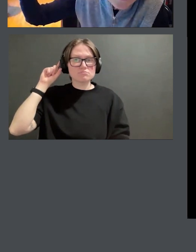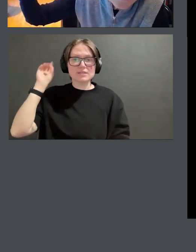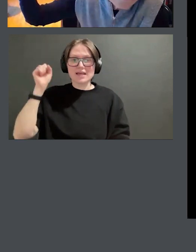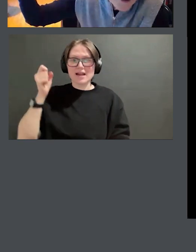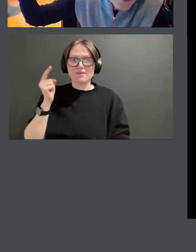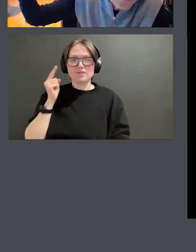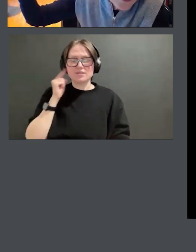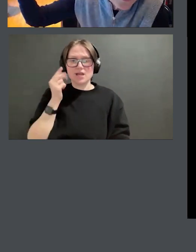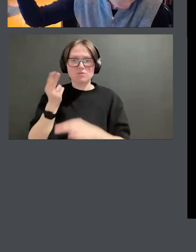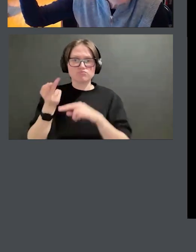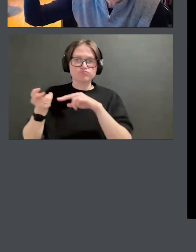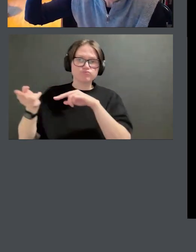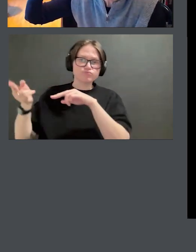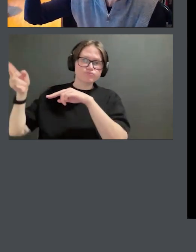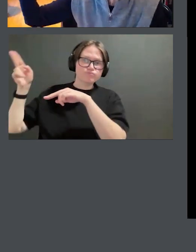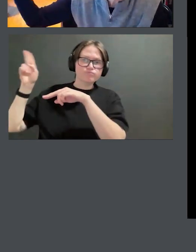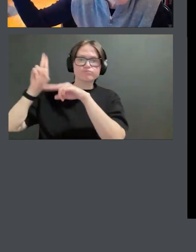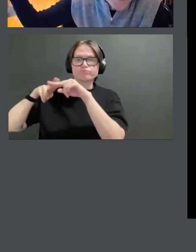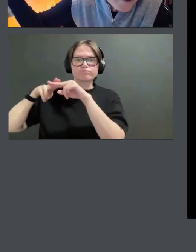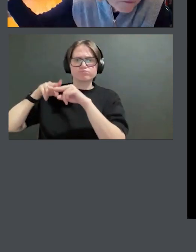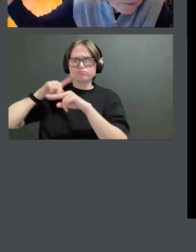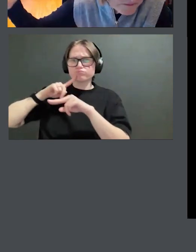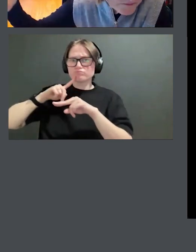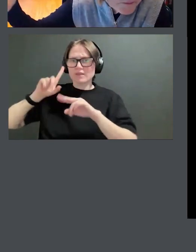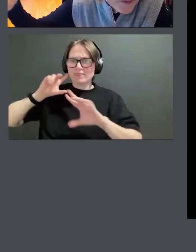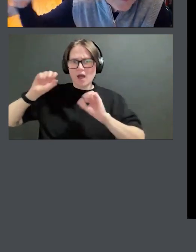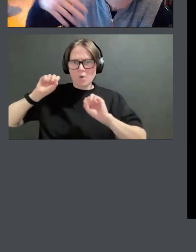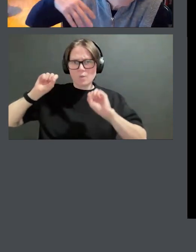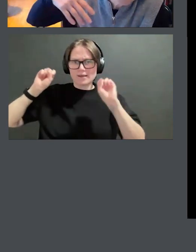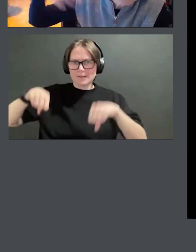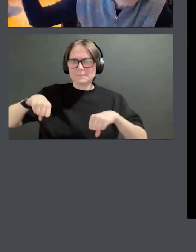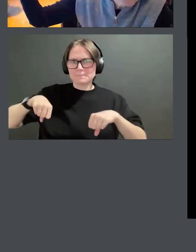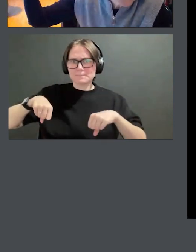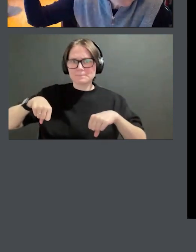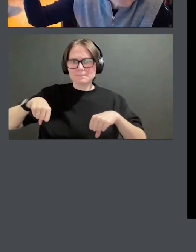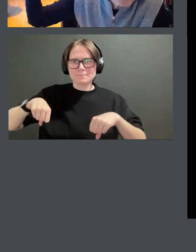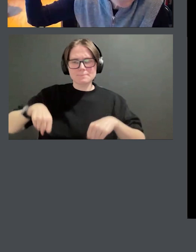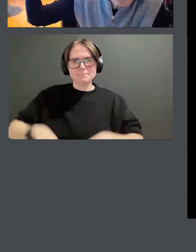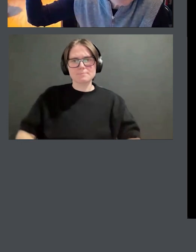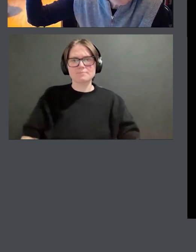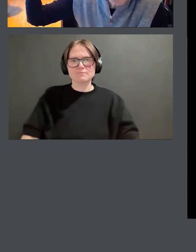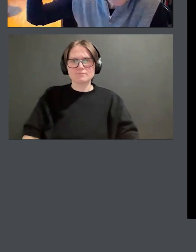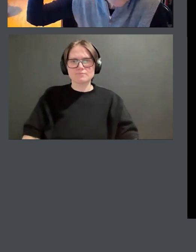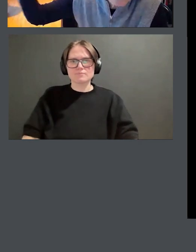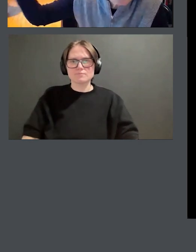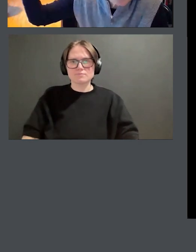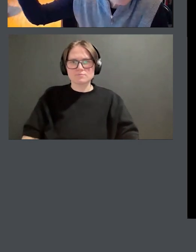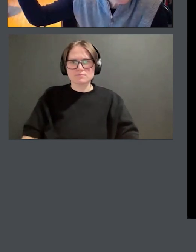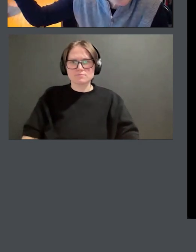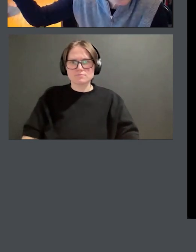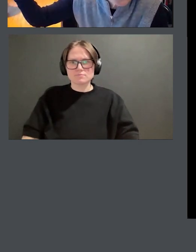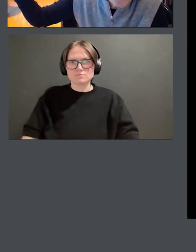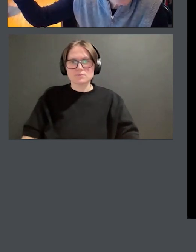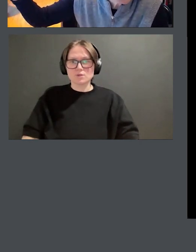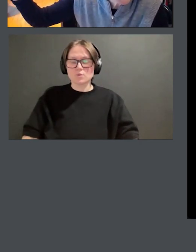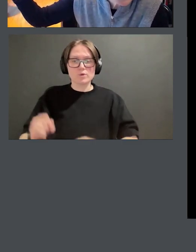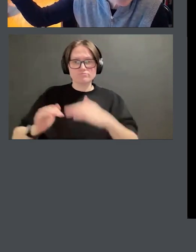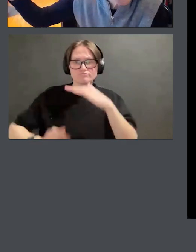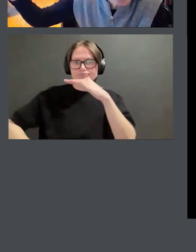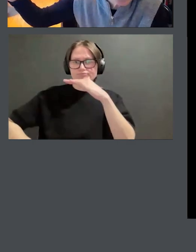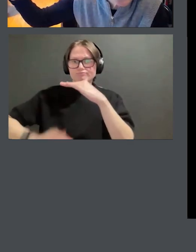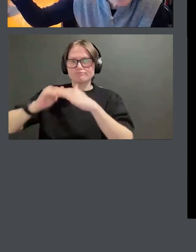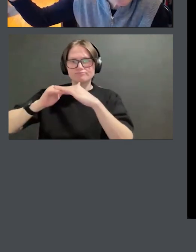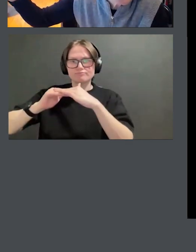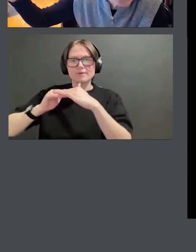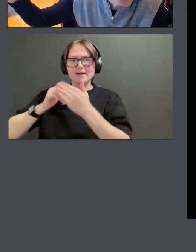sound going into the microphone is really, really loud. we cut it off at a given level because